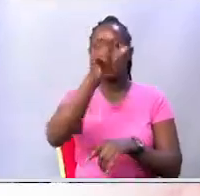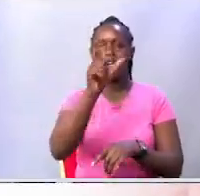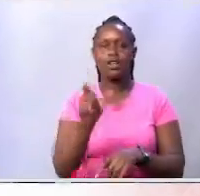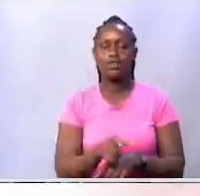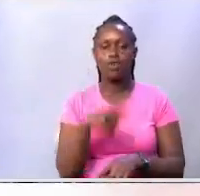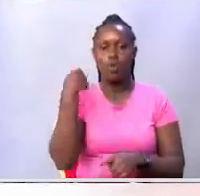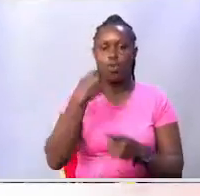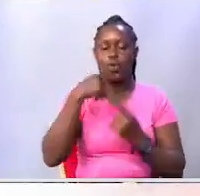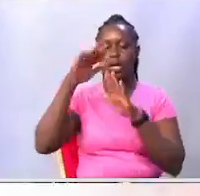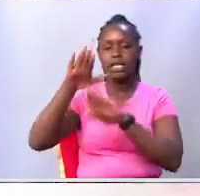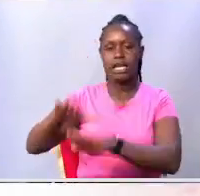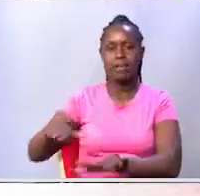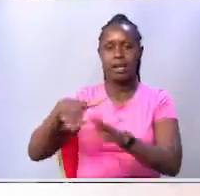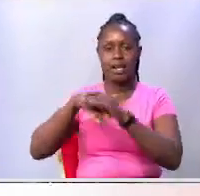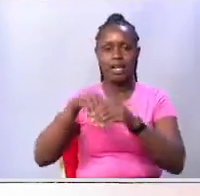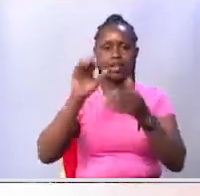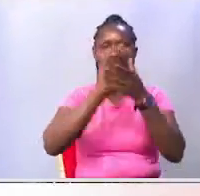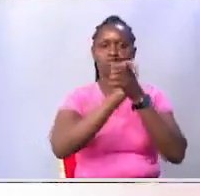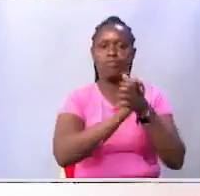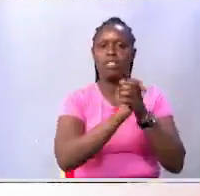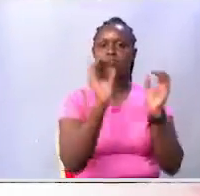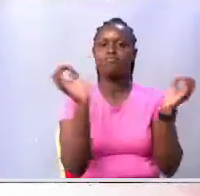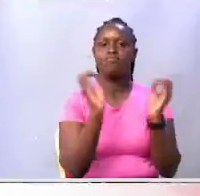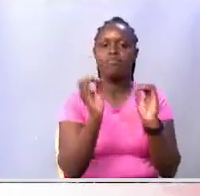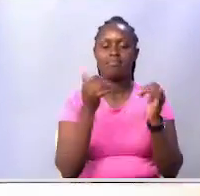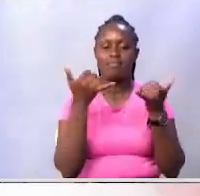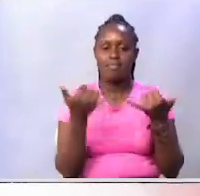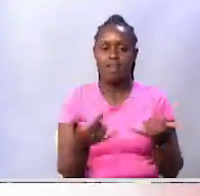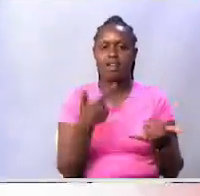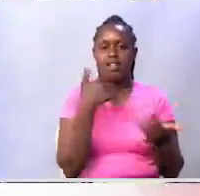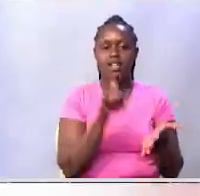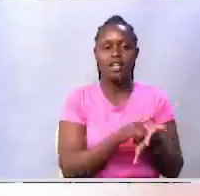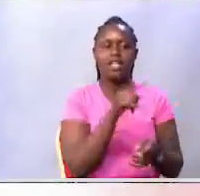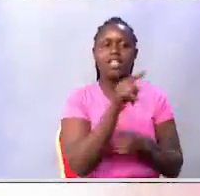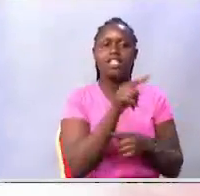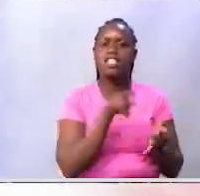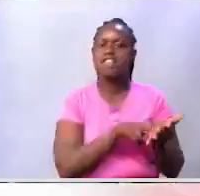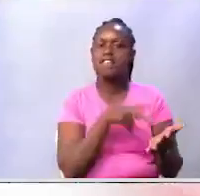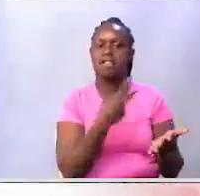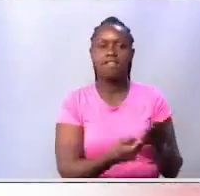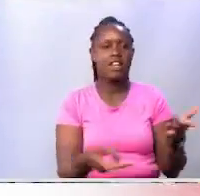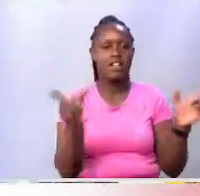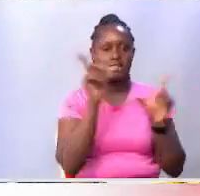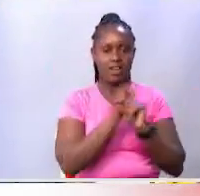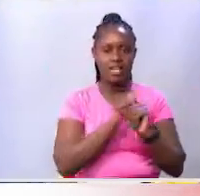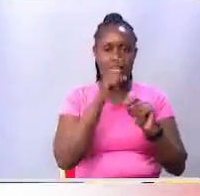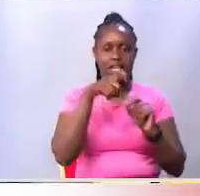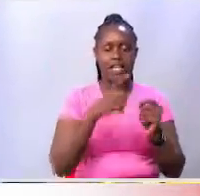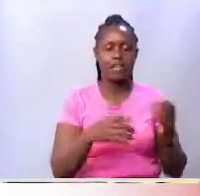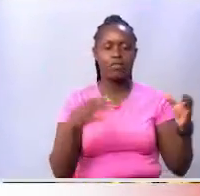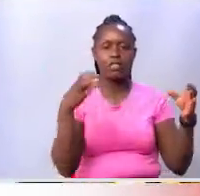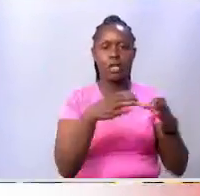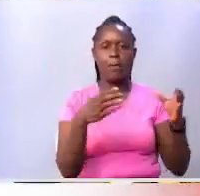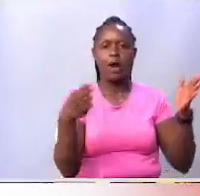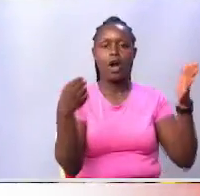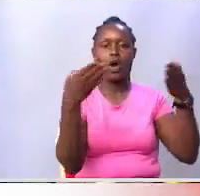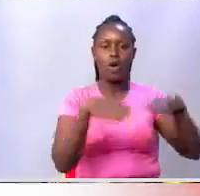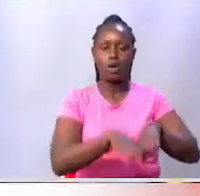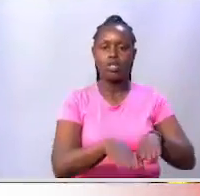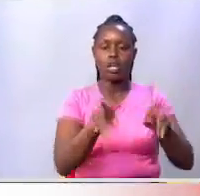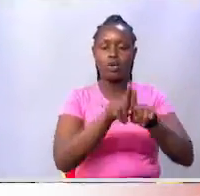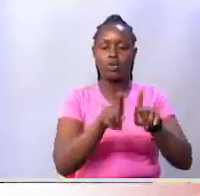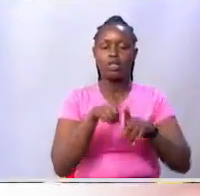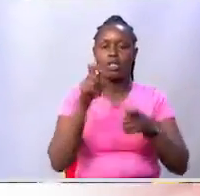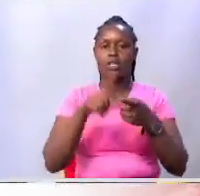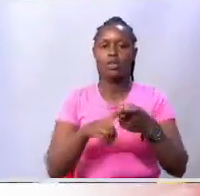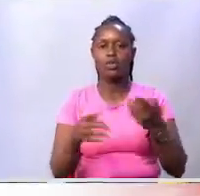ambaye amebaki hiyo chama ya Jubilee. Hiyo sasa ni scrap metal, wafuge hiyo chama. They need to liquidate